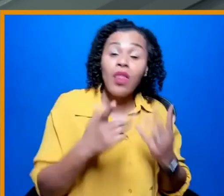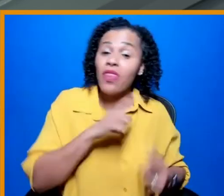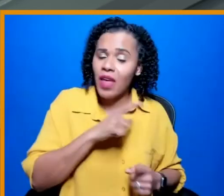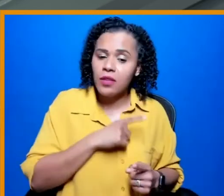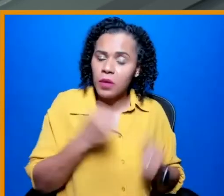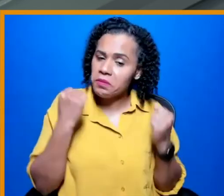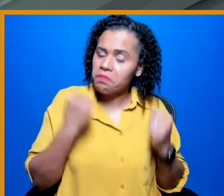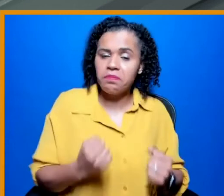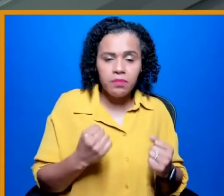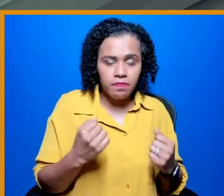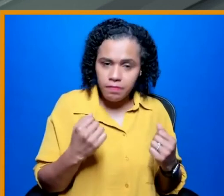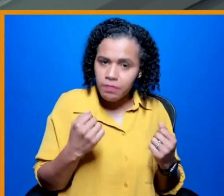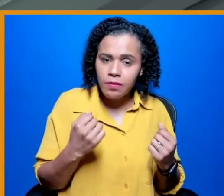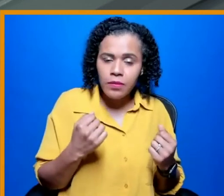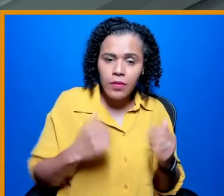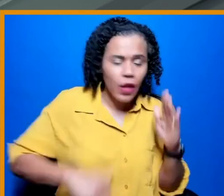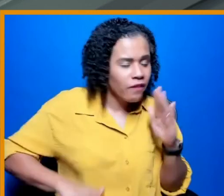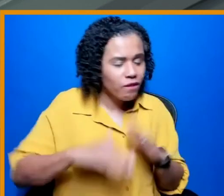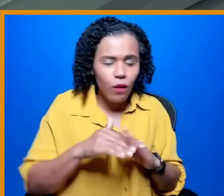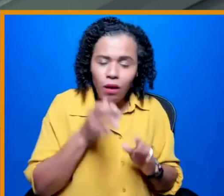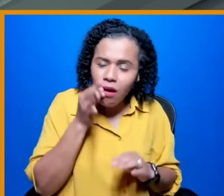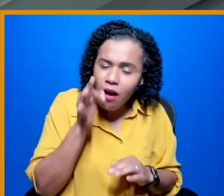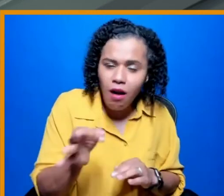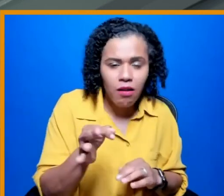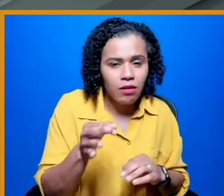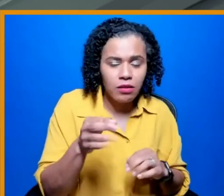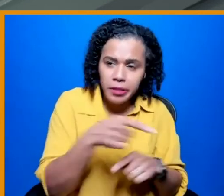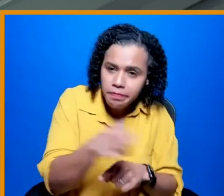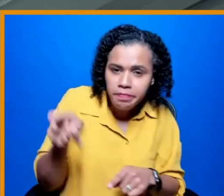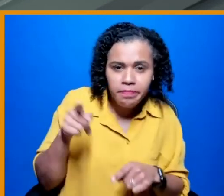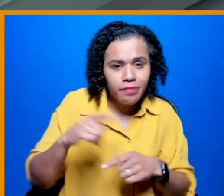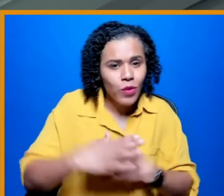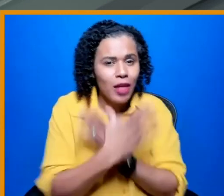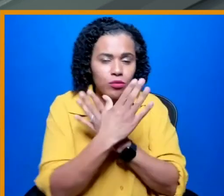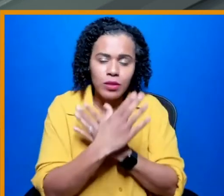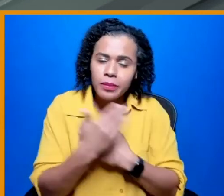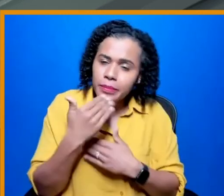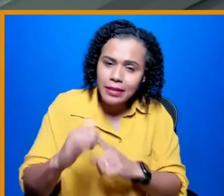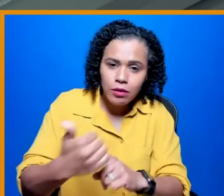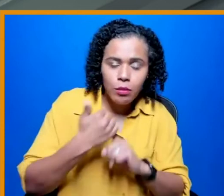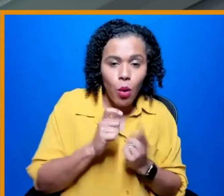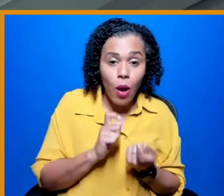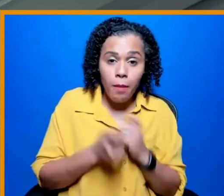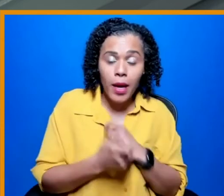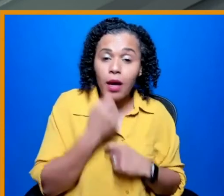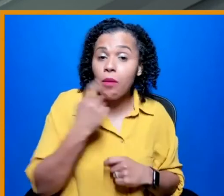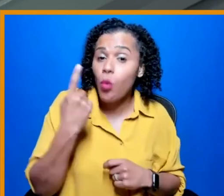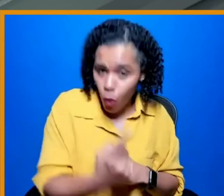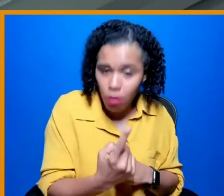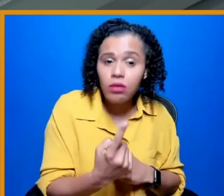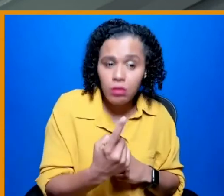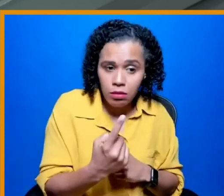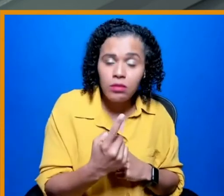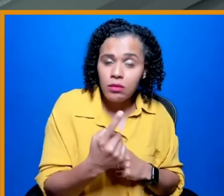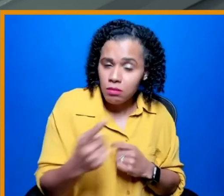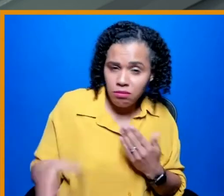and unreservedly urge my fellow Liberal Democrats to support Amendment 1, complete with its bold